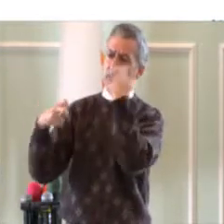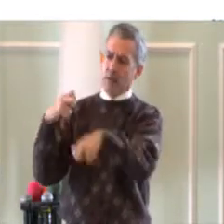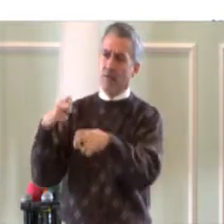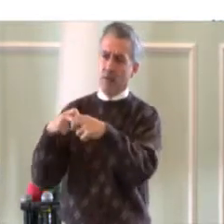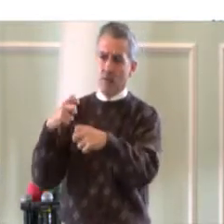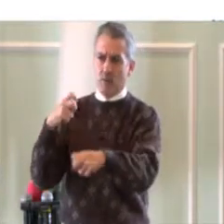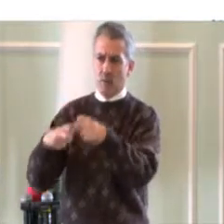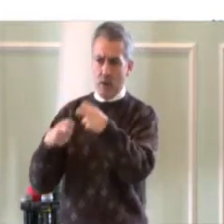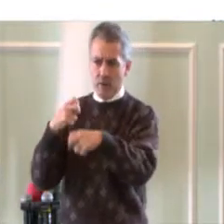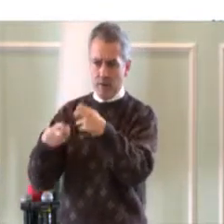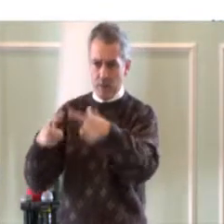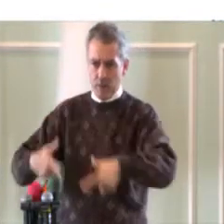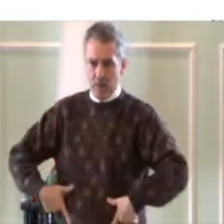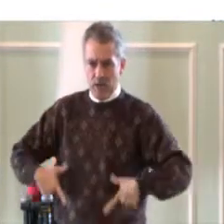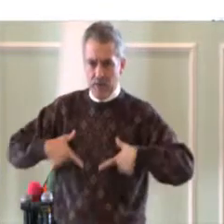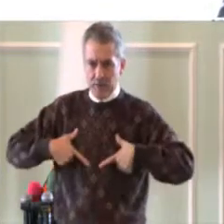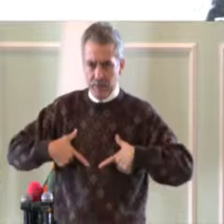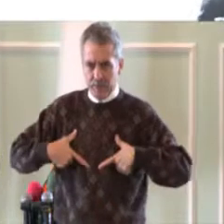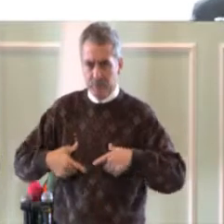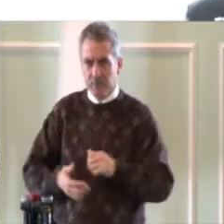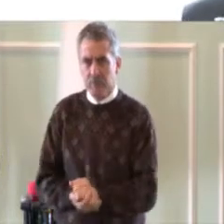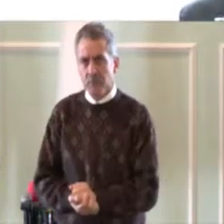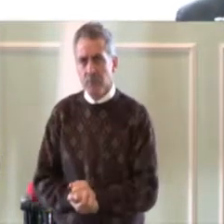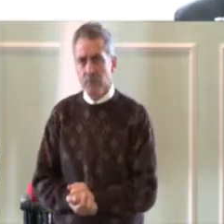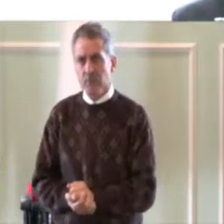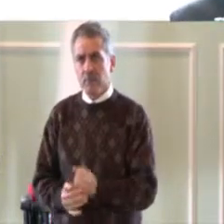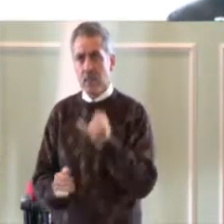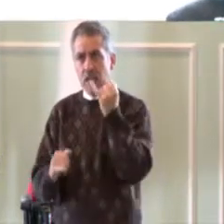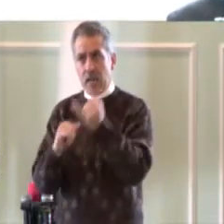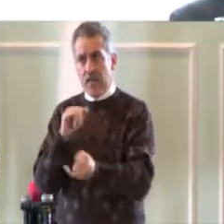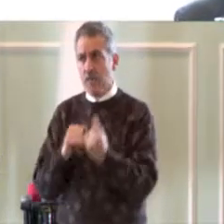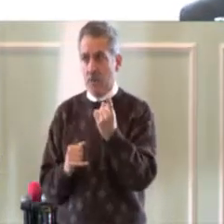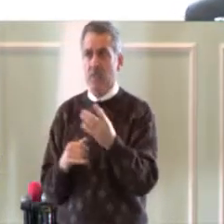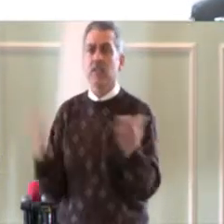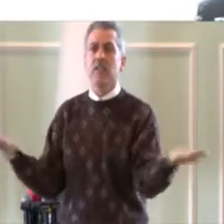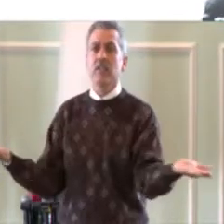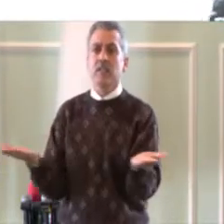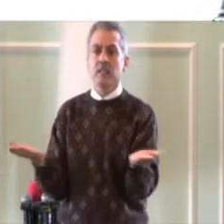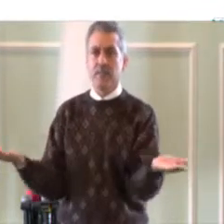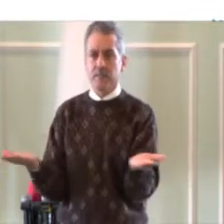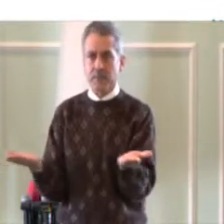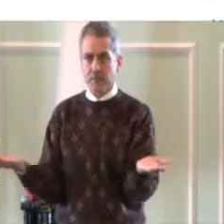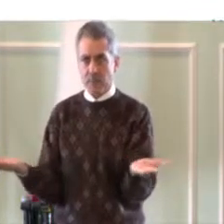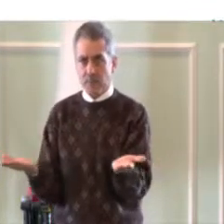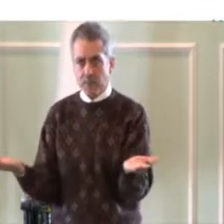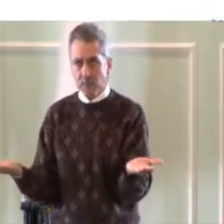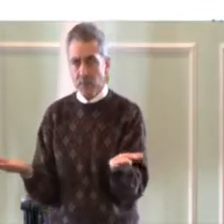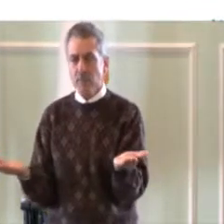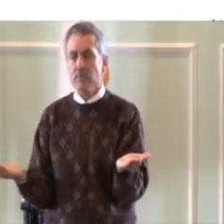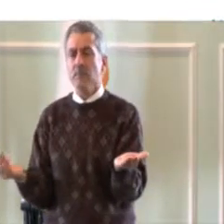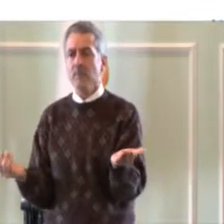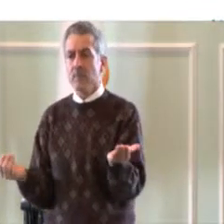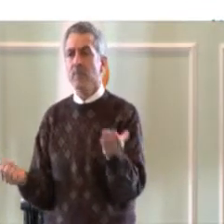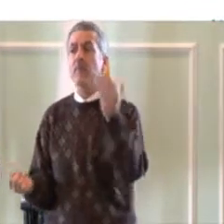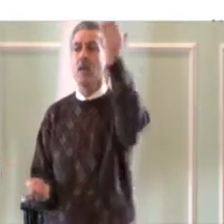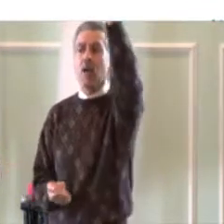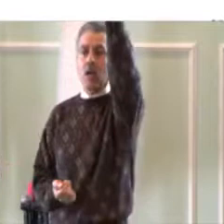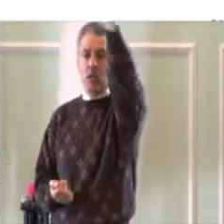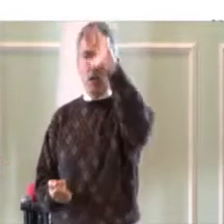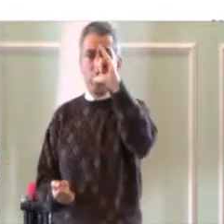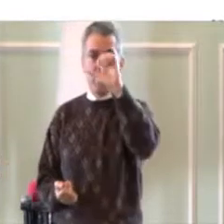problem in your life. The last word I want to focus in is here. God is